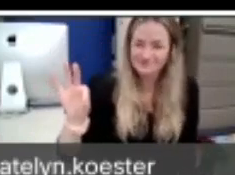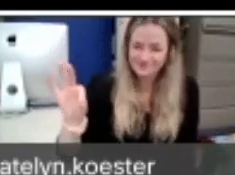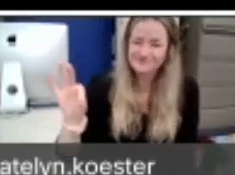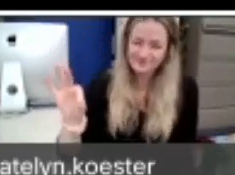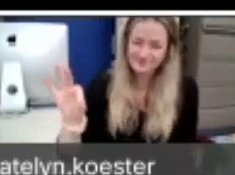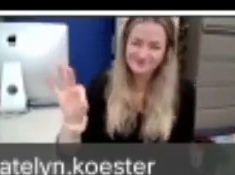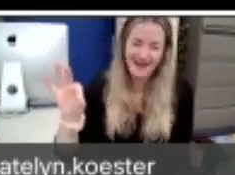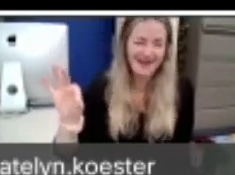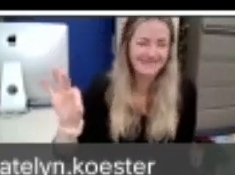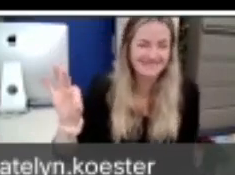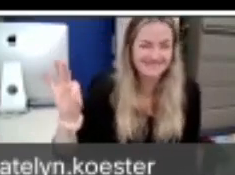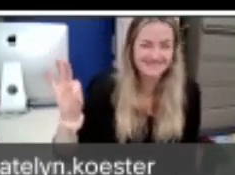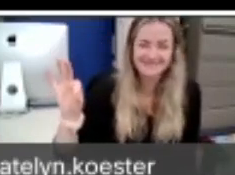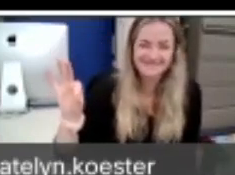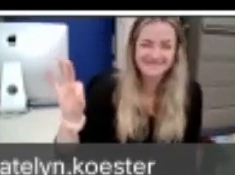eight, nine. Mm-hmm.